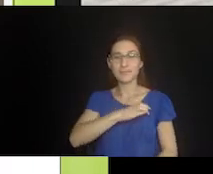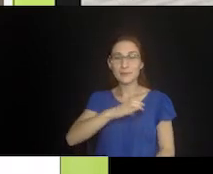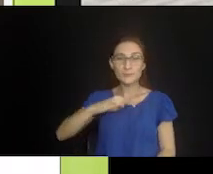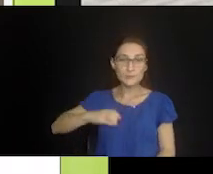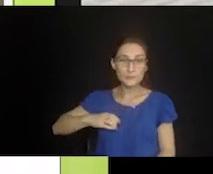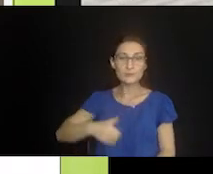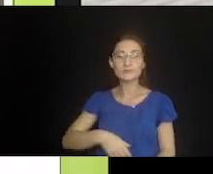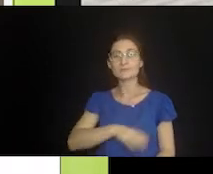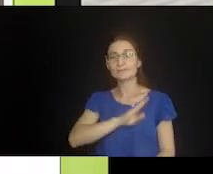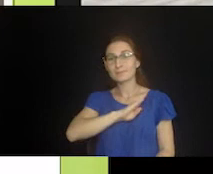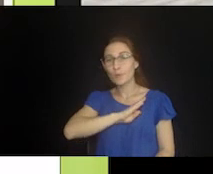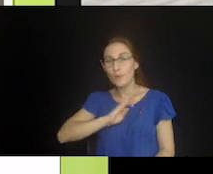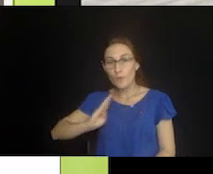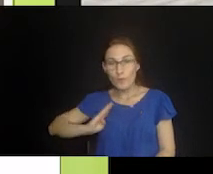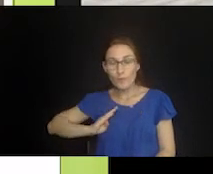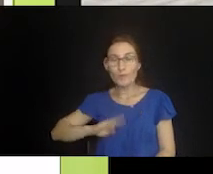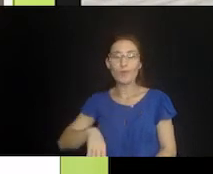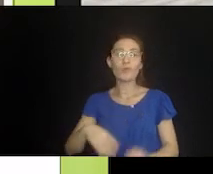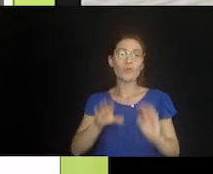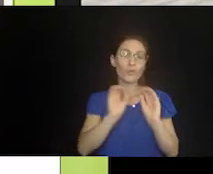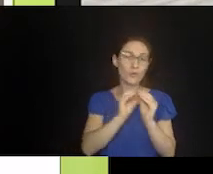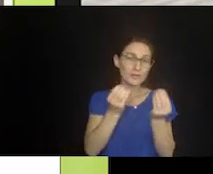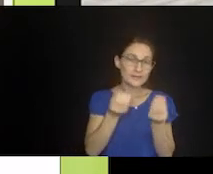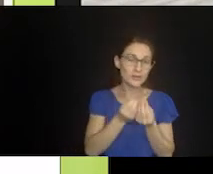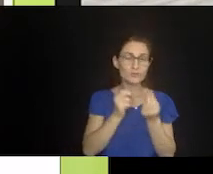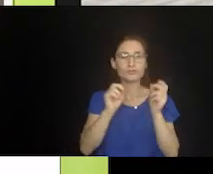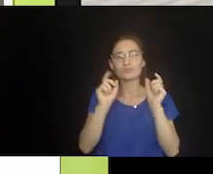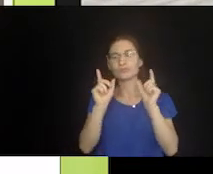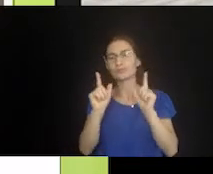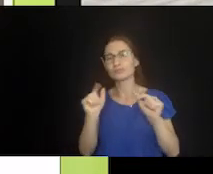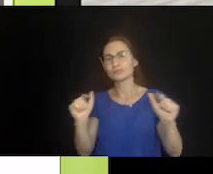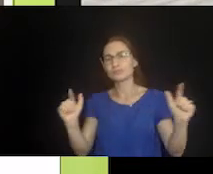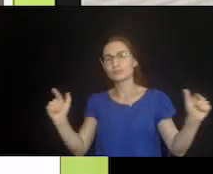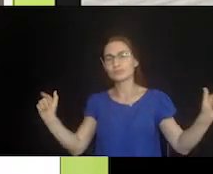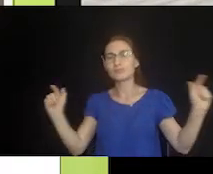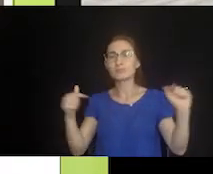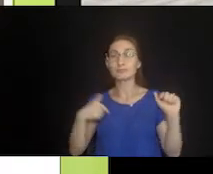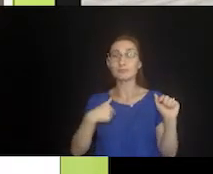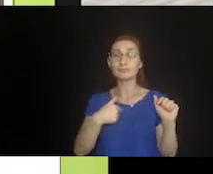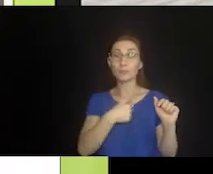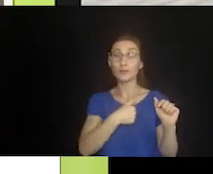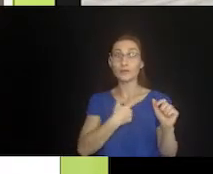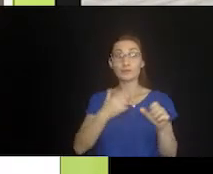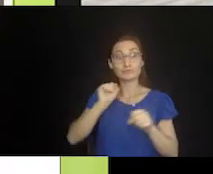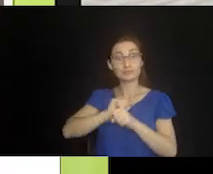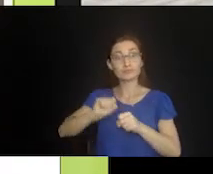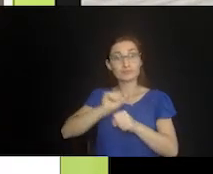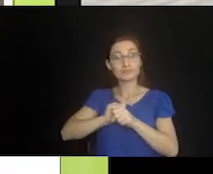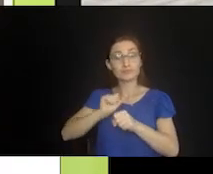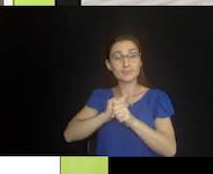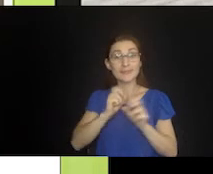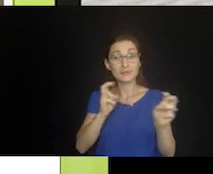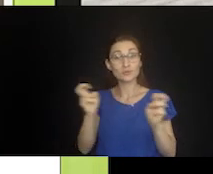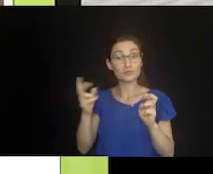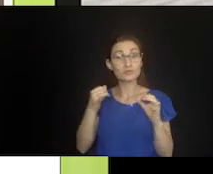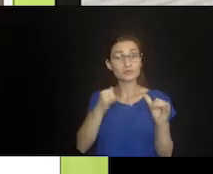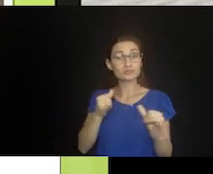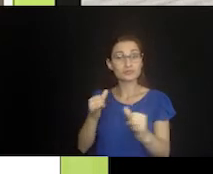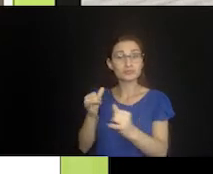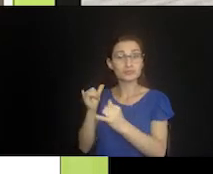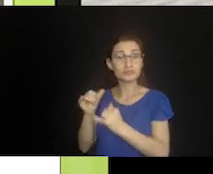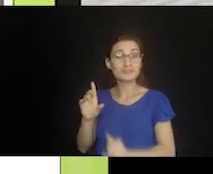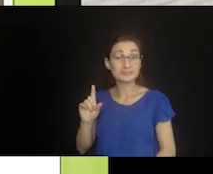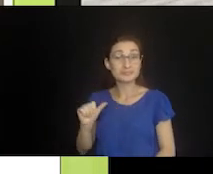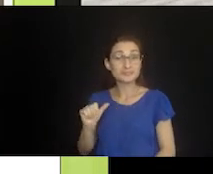Just there's all different types of councils and organizations that work